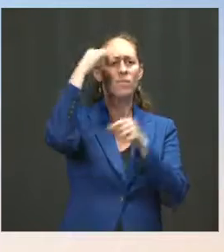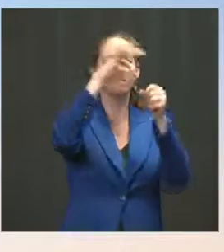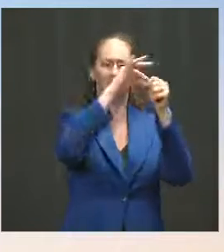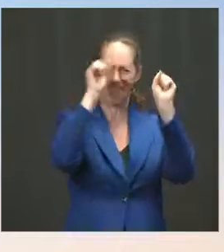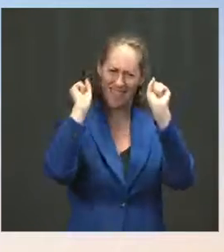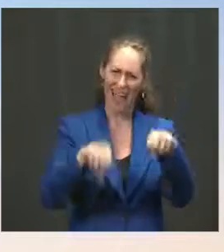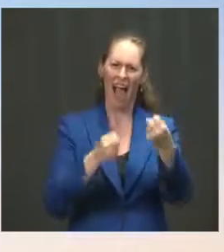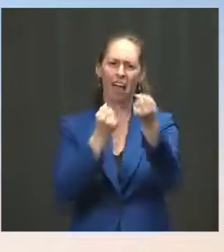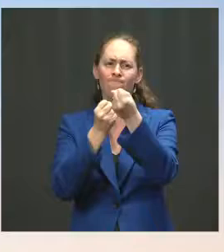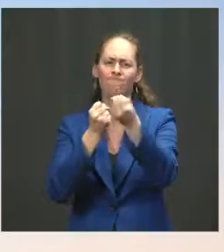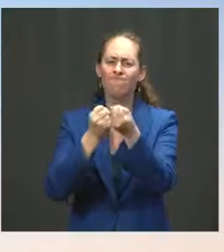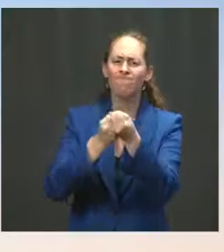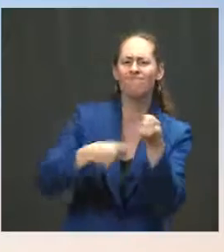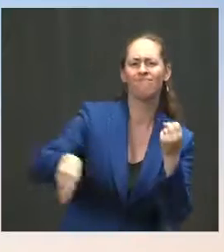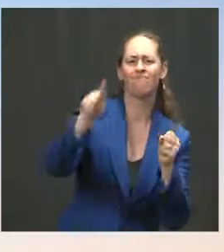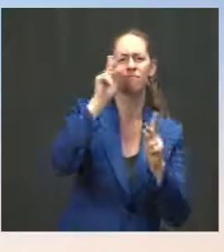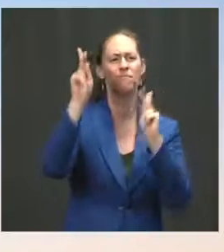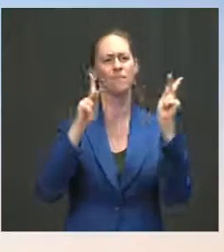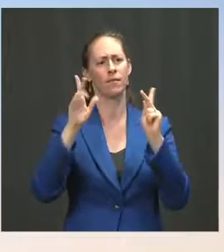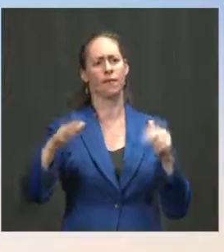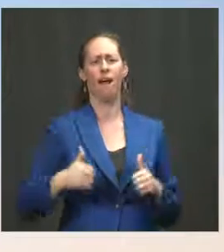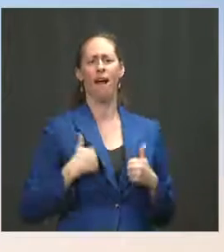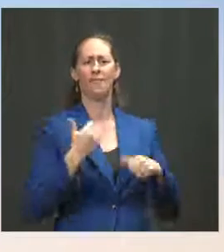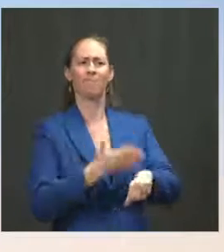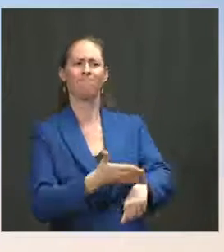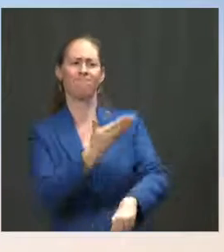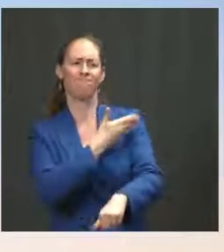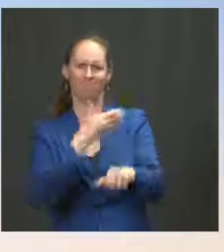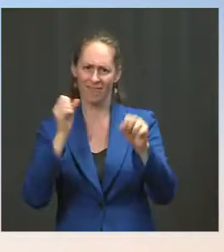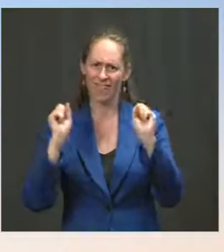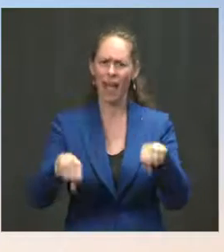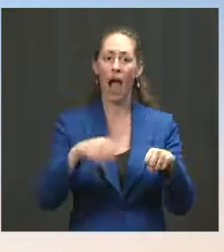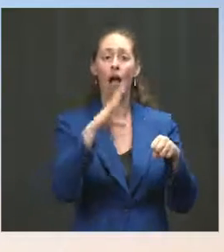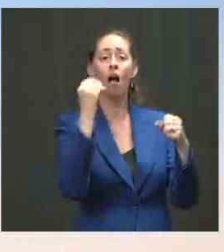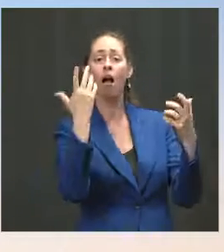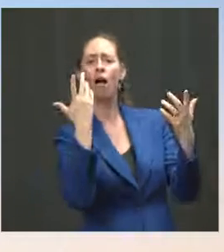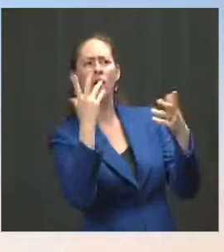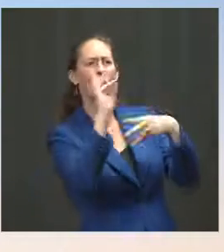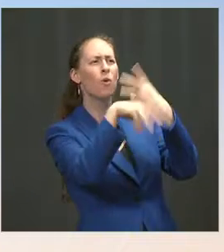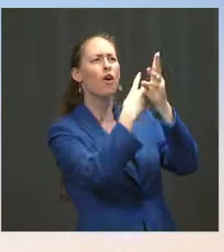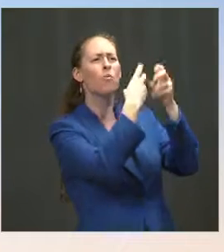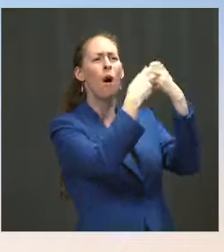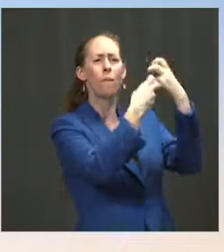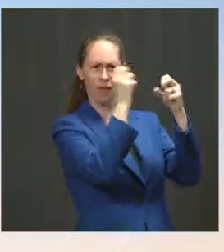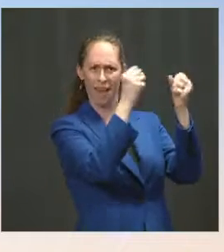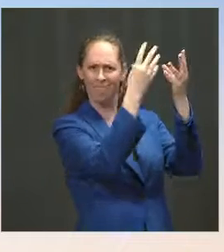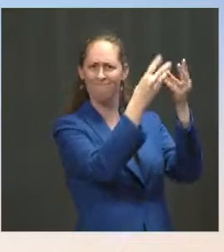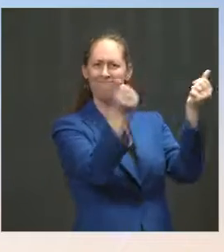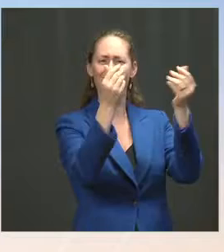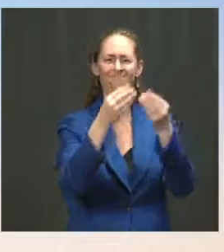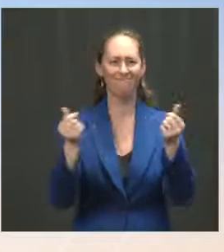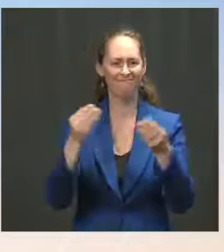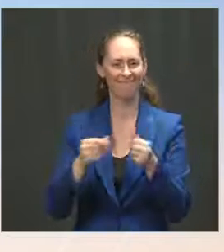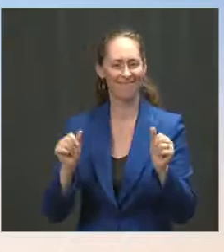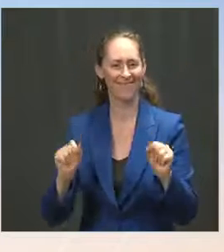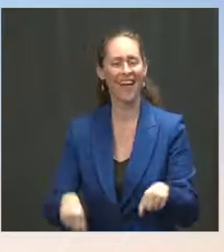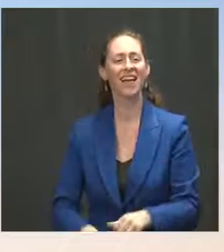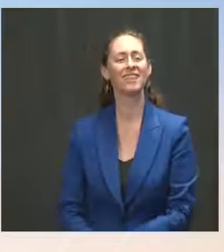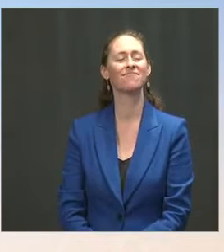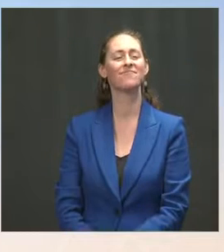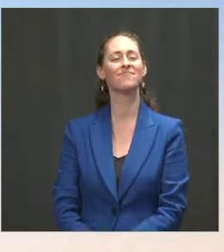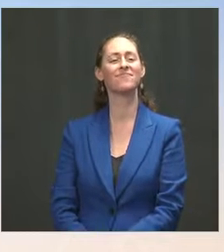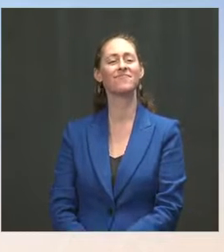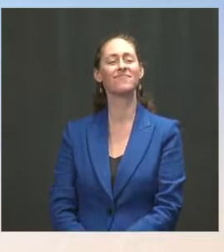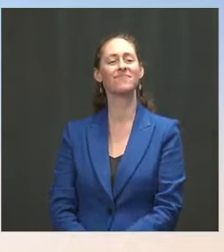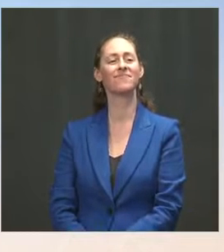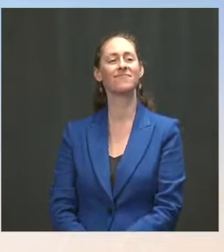world. In keeping with this commitment, this morning we announced that in December, the president will bring together leaders from a diverse group of the world's democracies